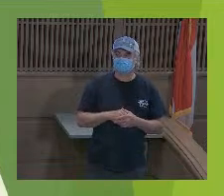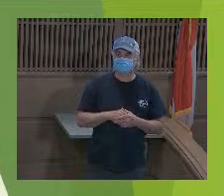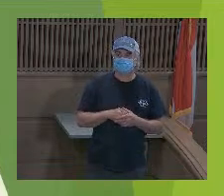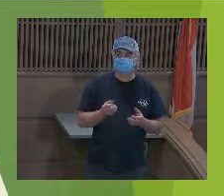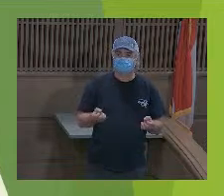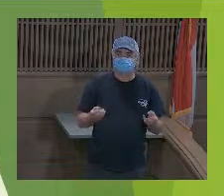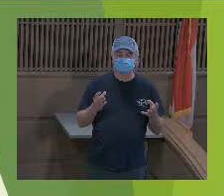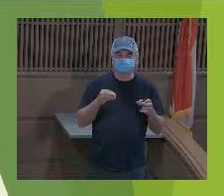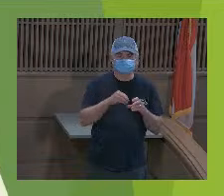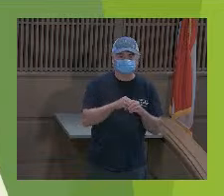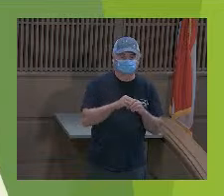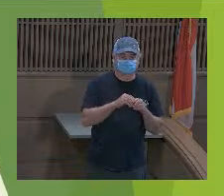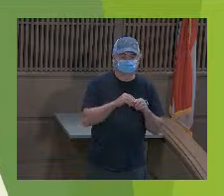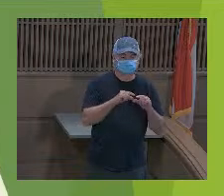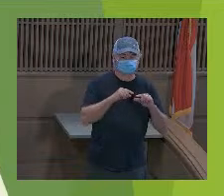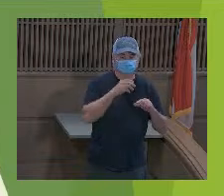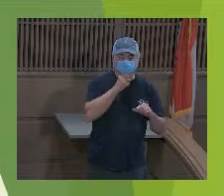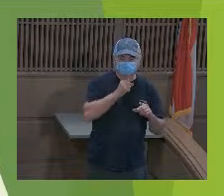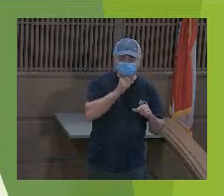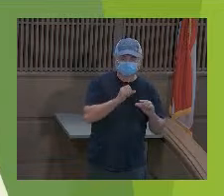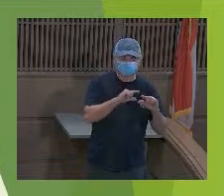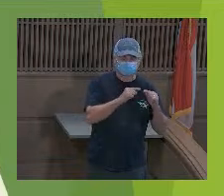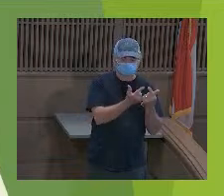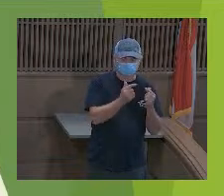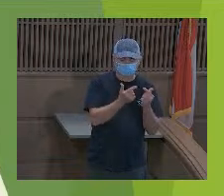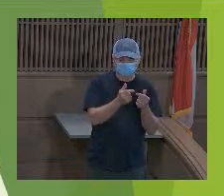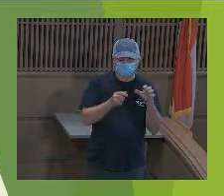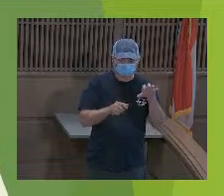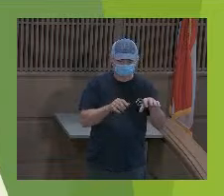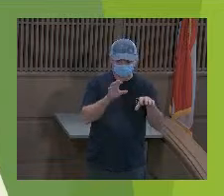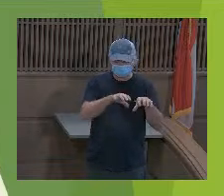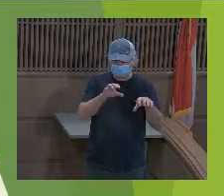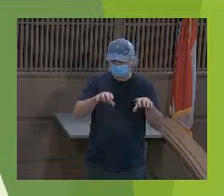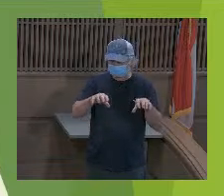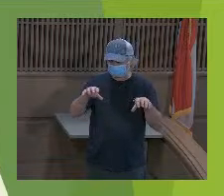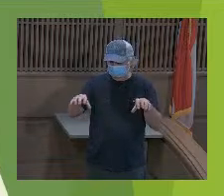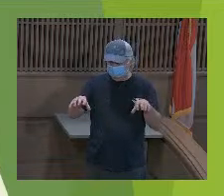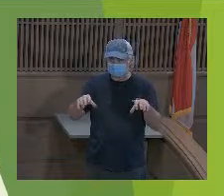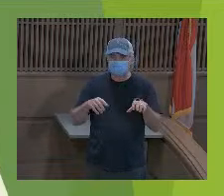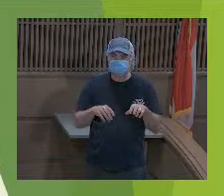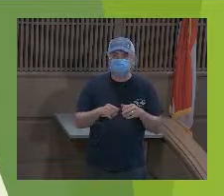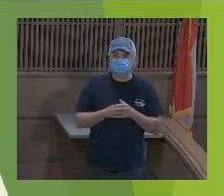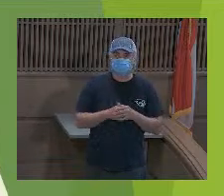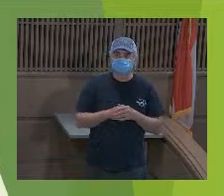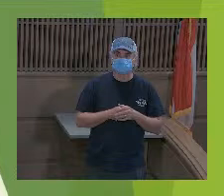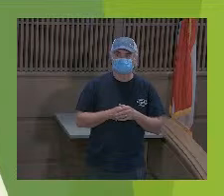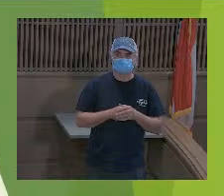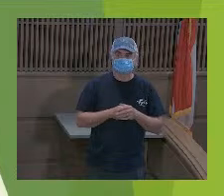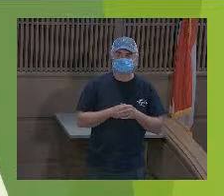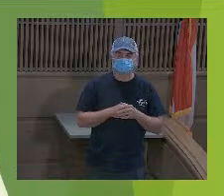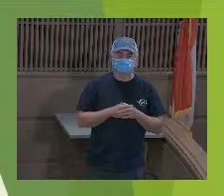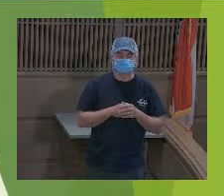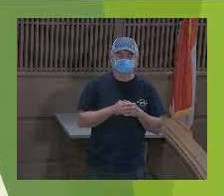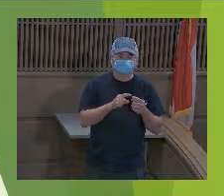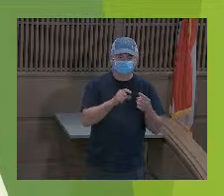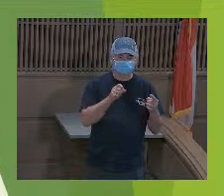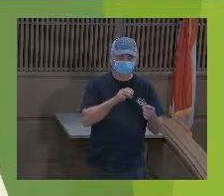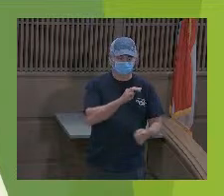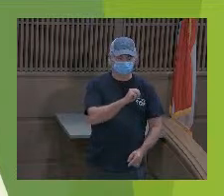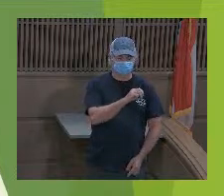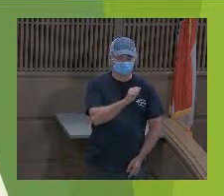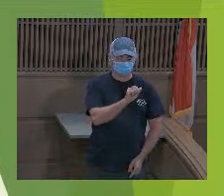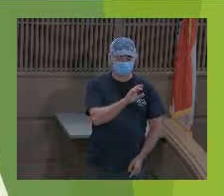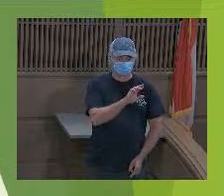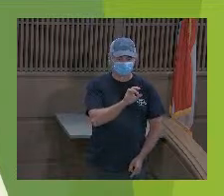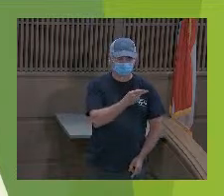band of patients who were admitted between March 1st, 2020 and July 14th,